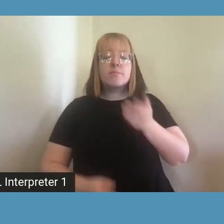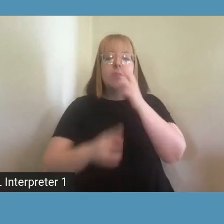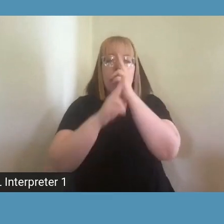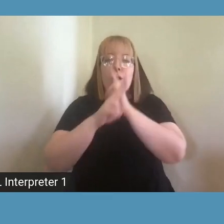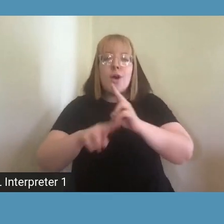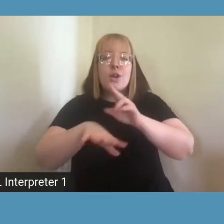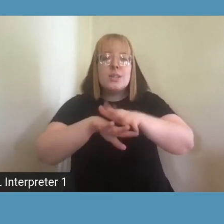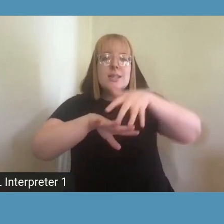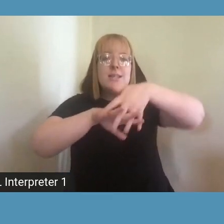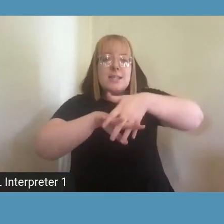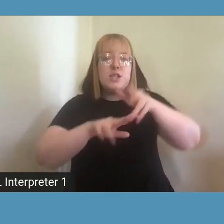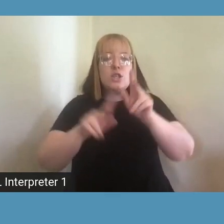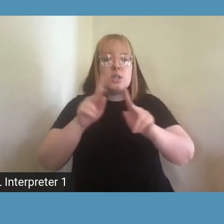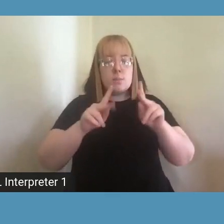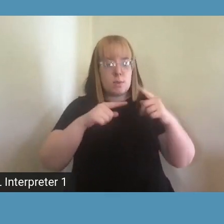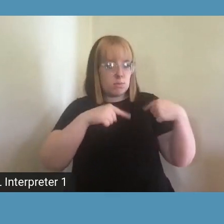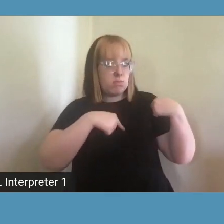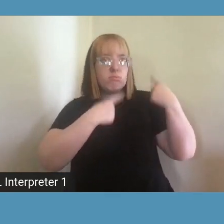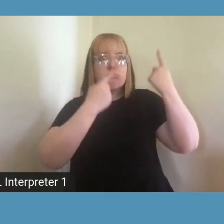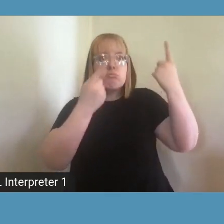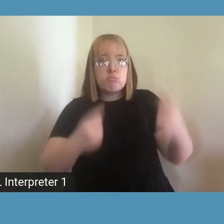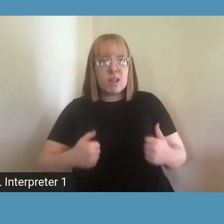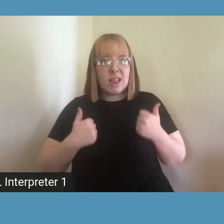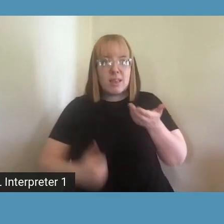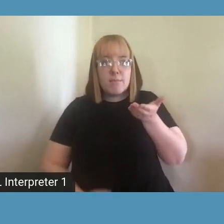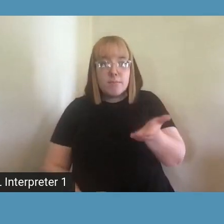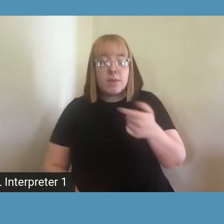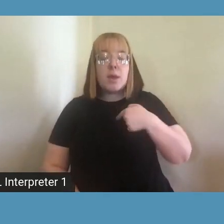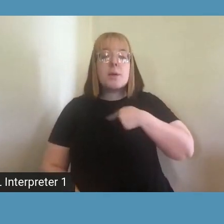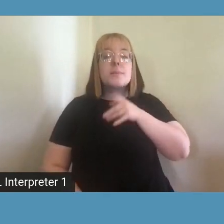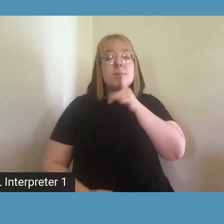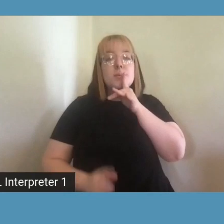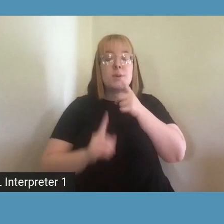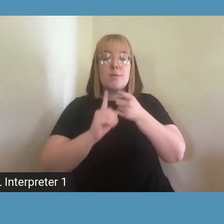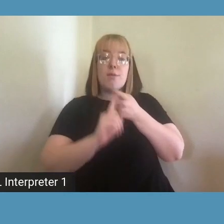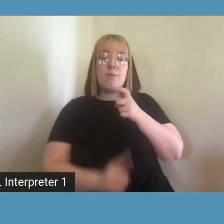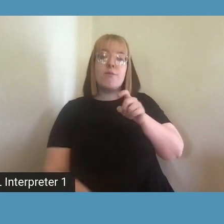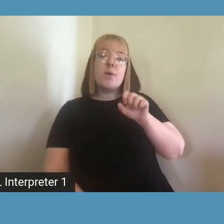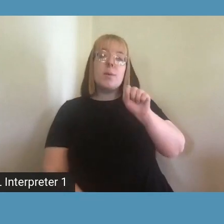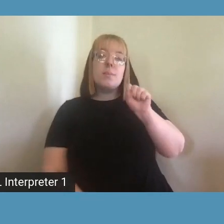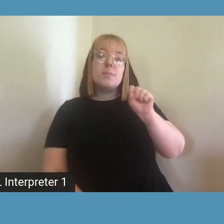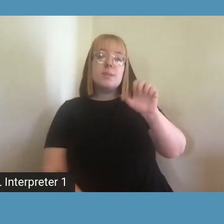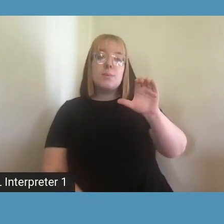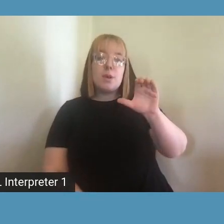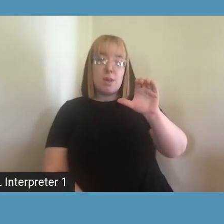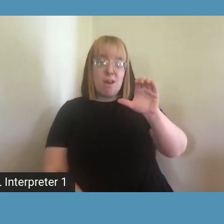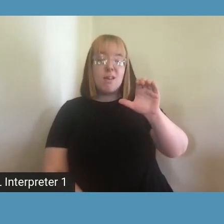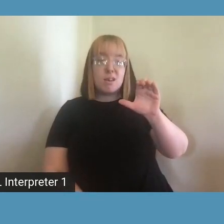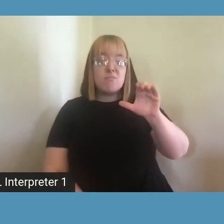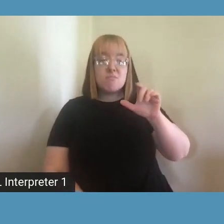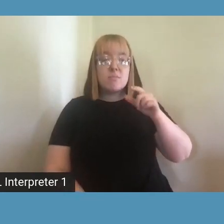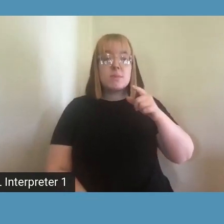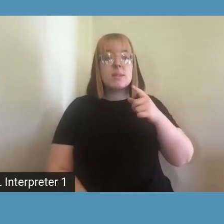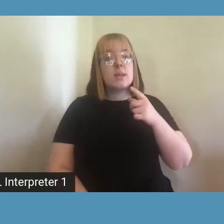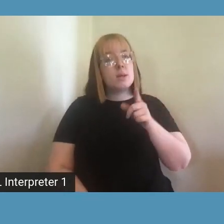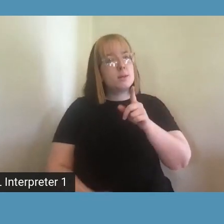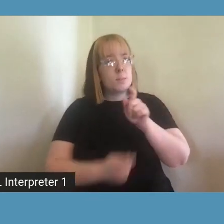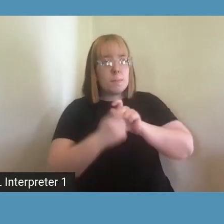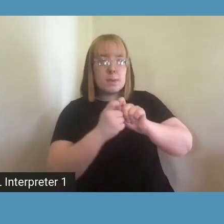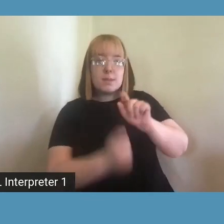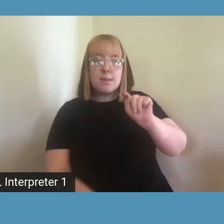home. Today, I am speaking to you from Charleston, South Carolina, the historical homelands of the Natchez Cusco